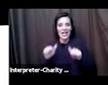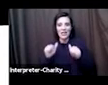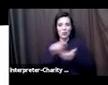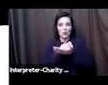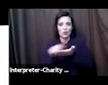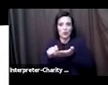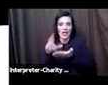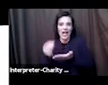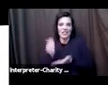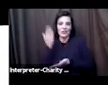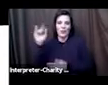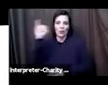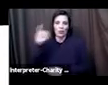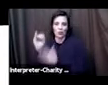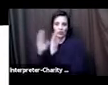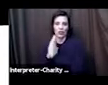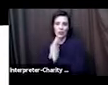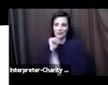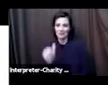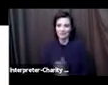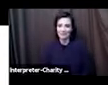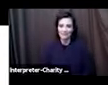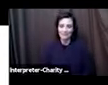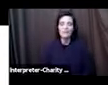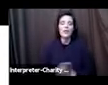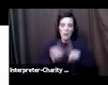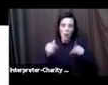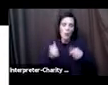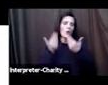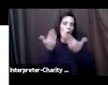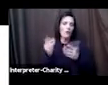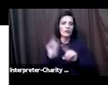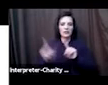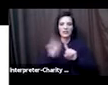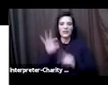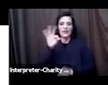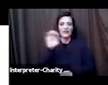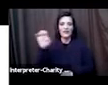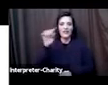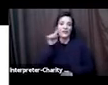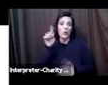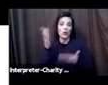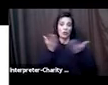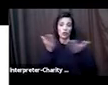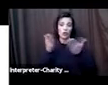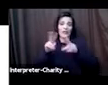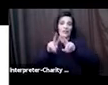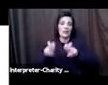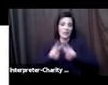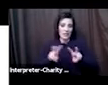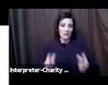and submit that insurance request. But we do offer those fee for service assessments.